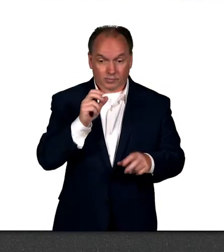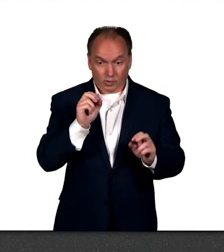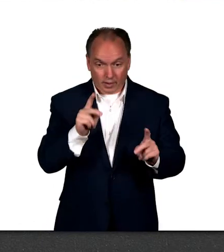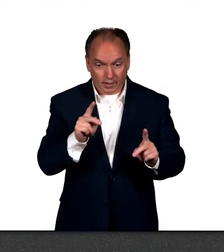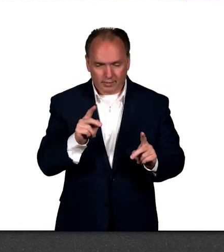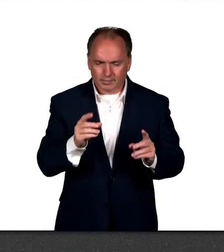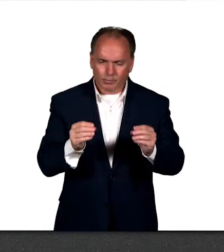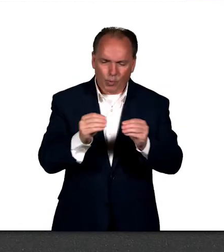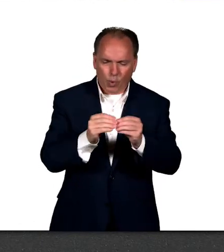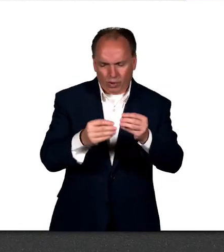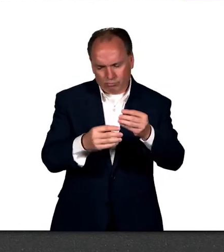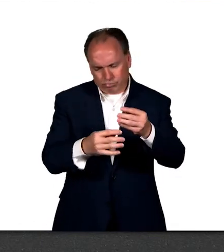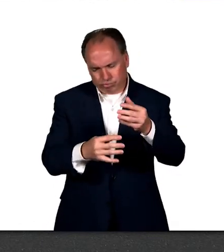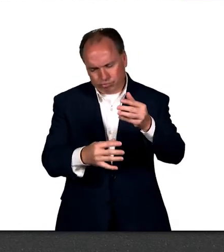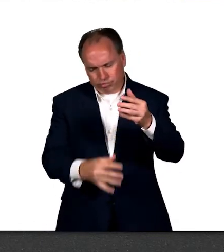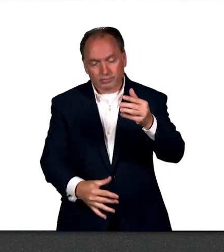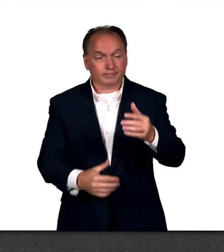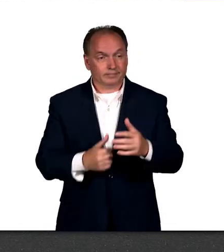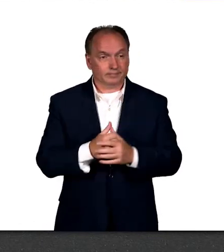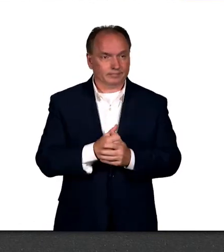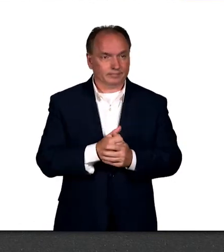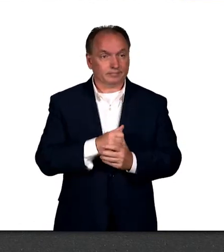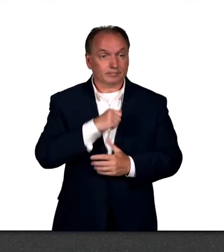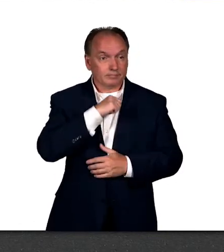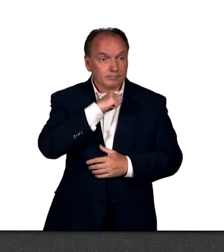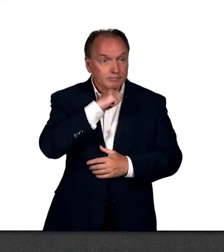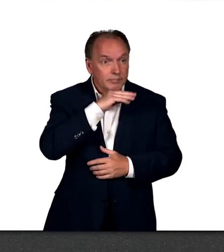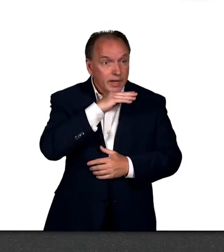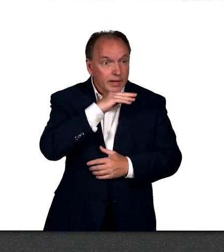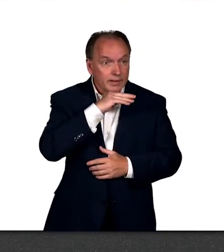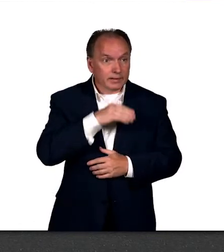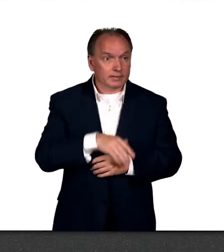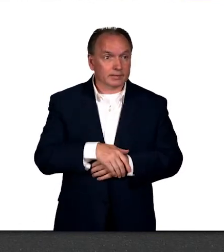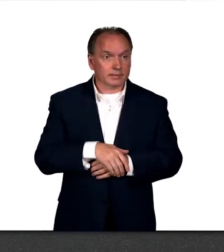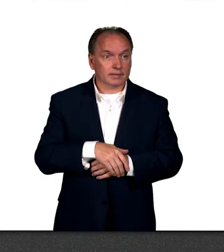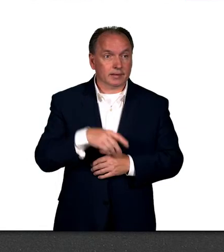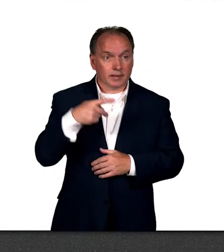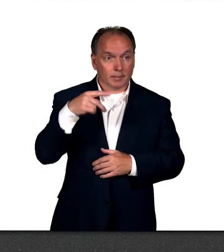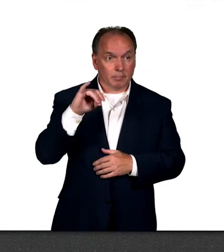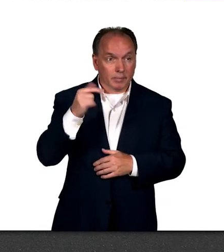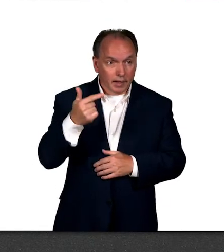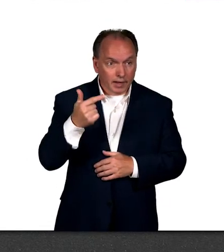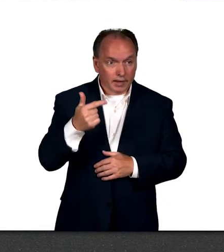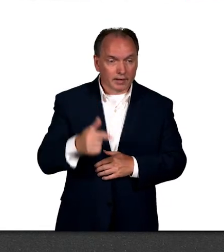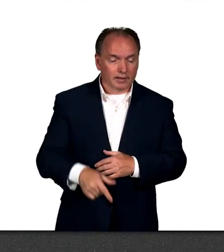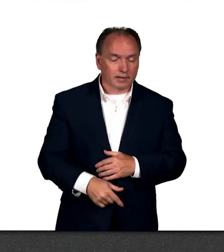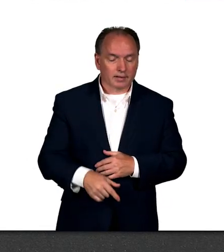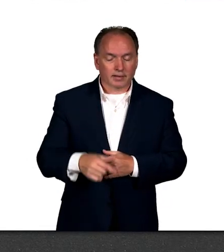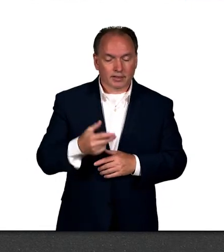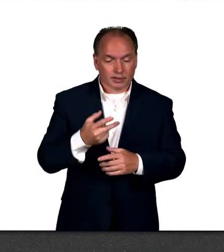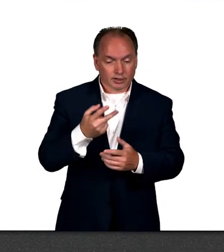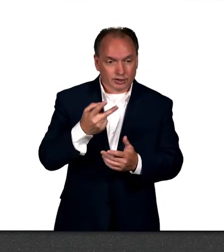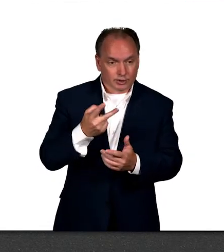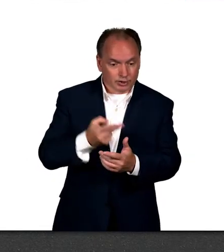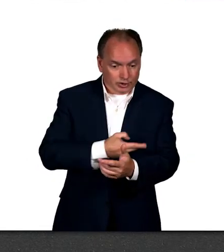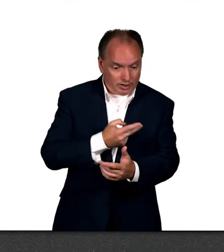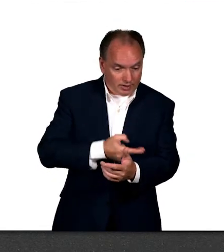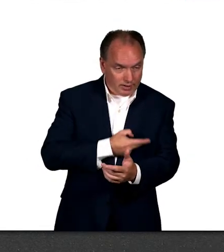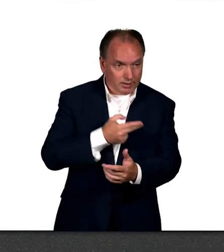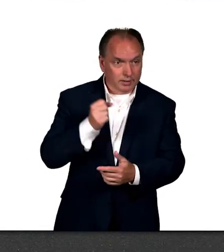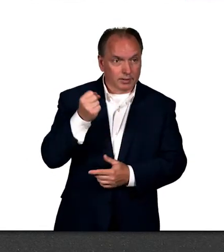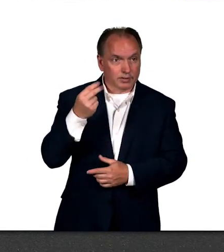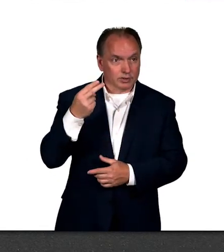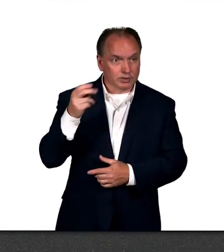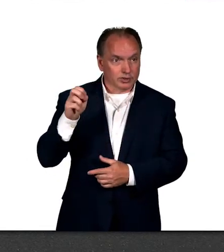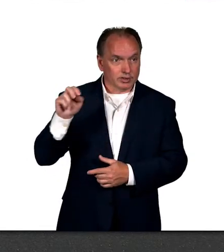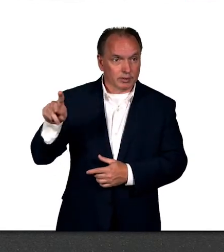There's a lot more on here. Pig. The pig lives in the farm. Sheep. Sheep